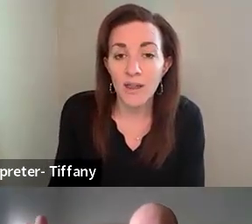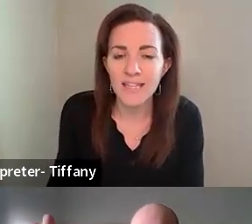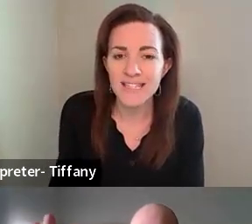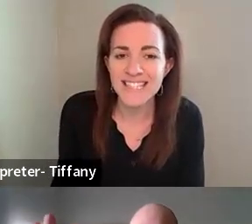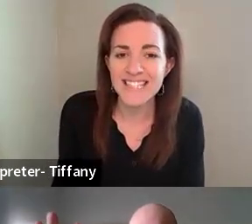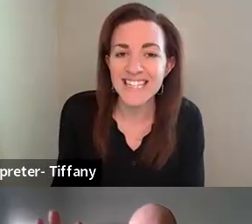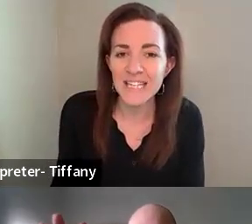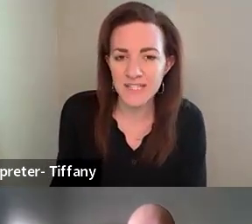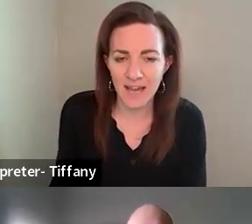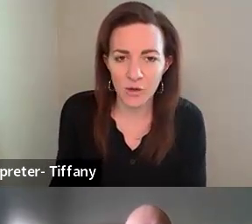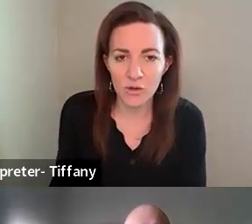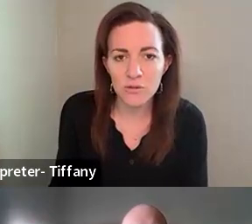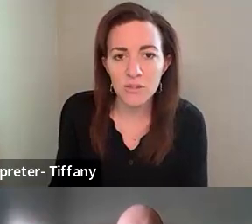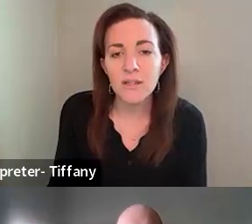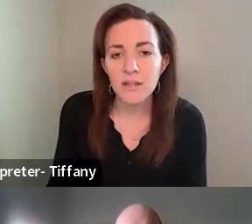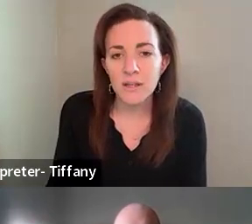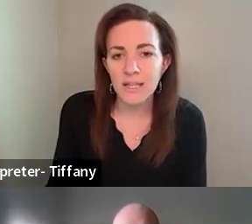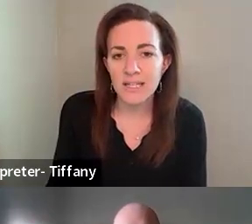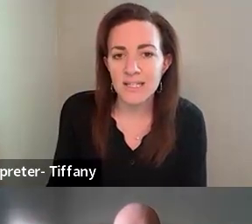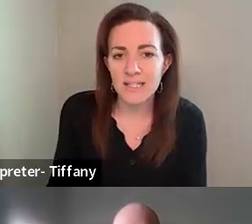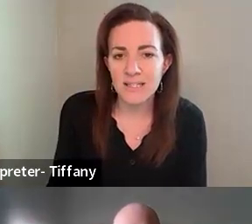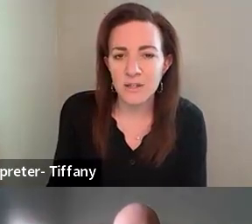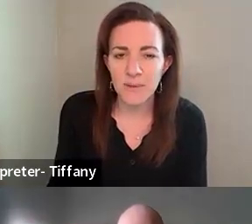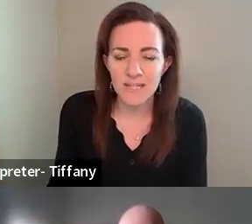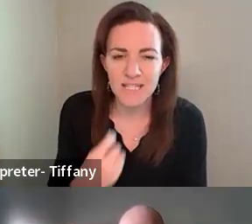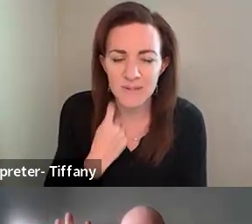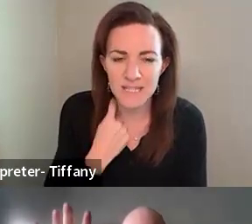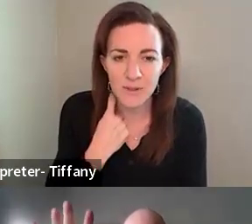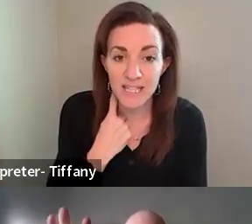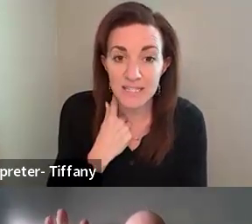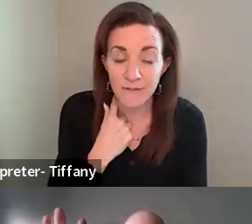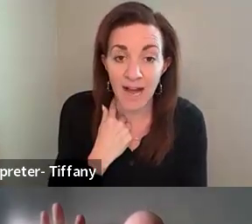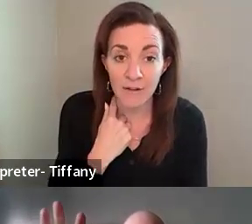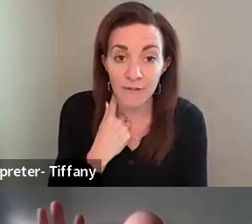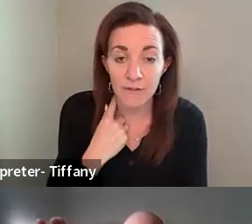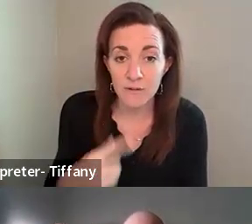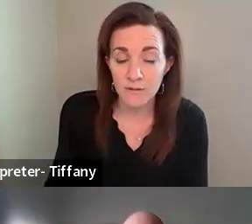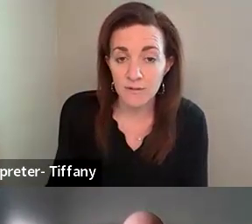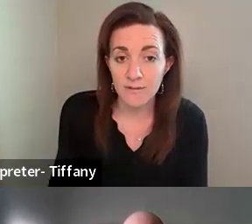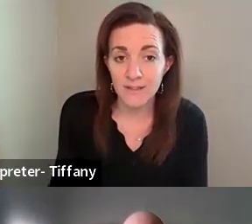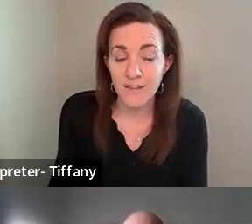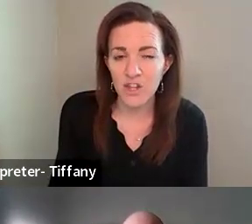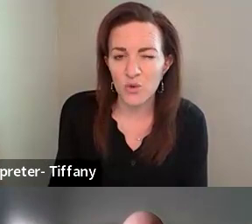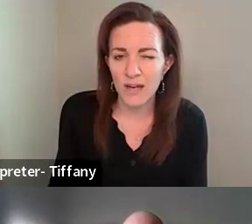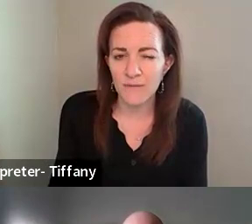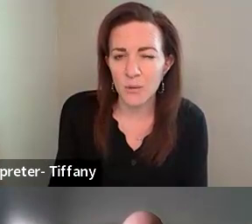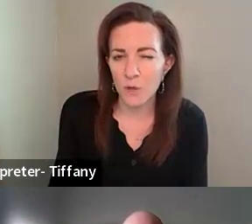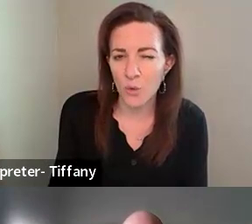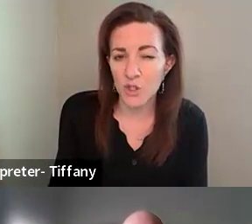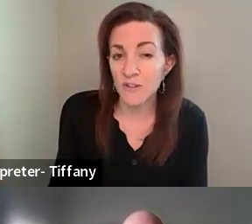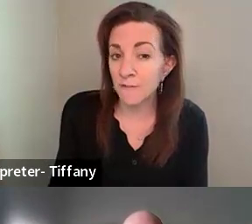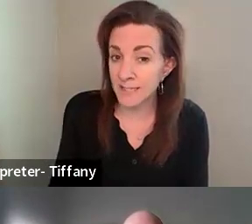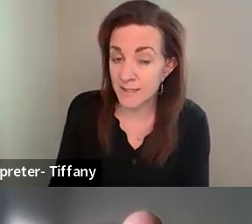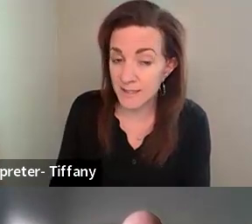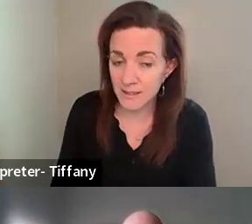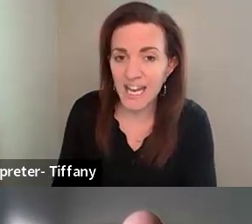So it's the city of Seattle is typically it's a 5, and then you kind of